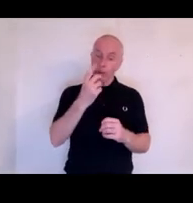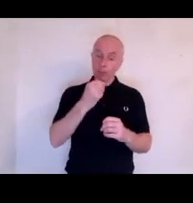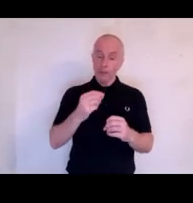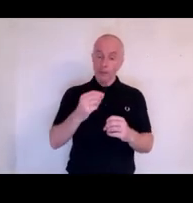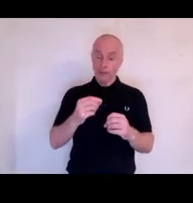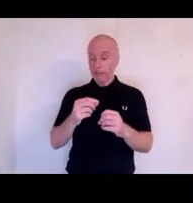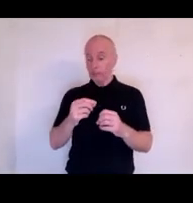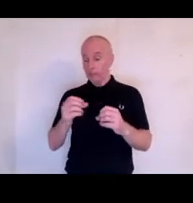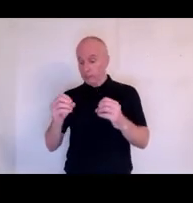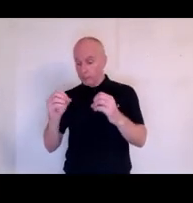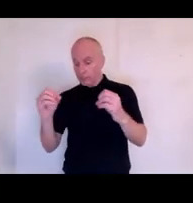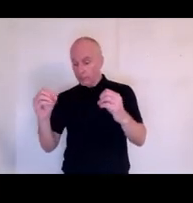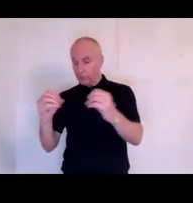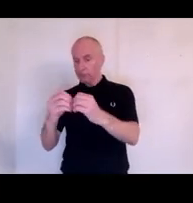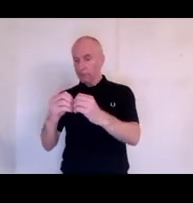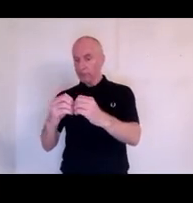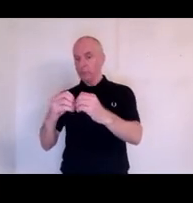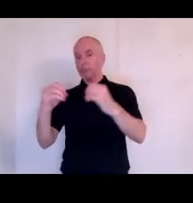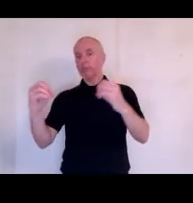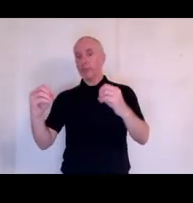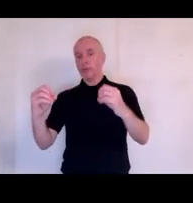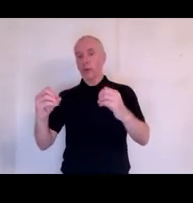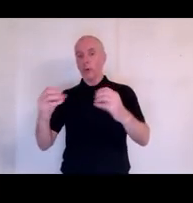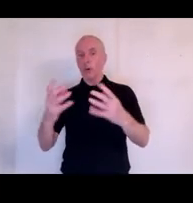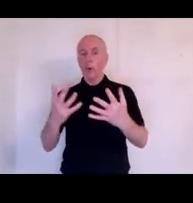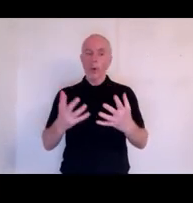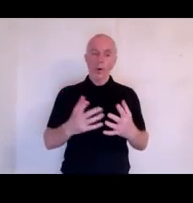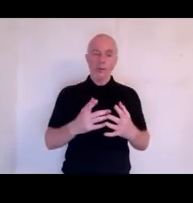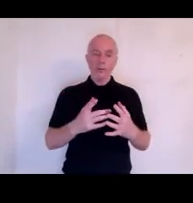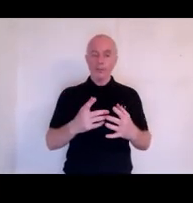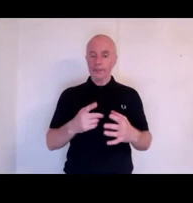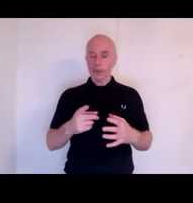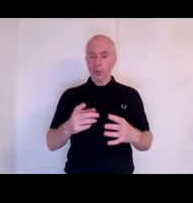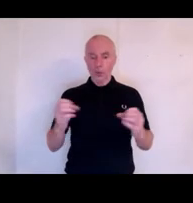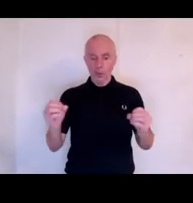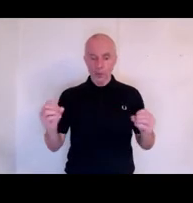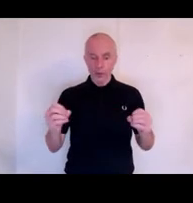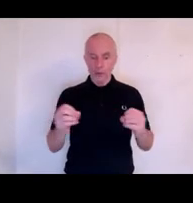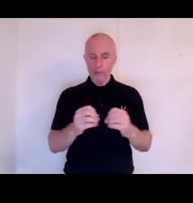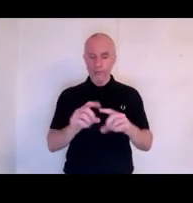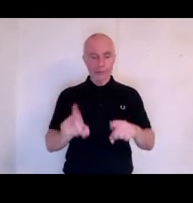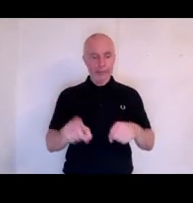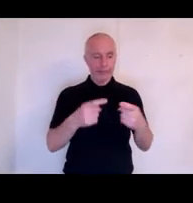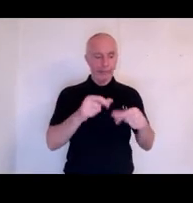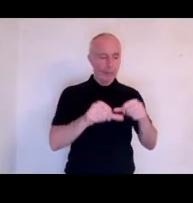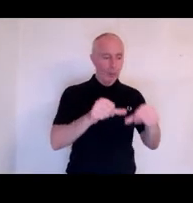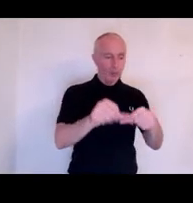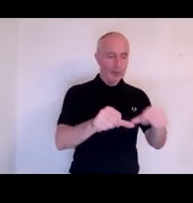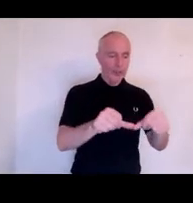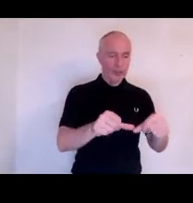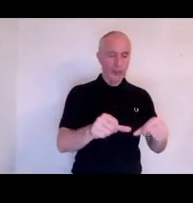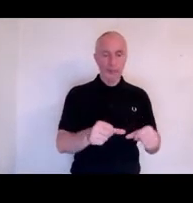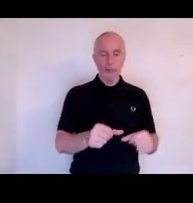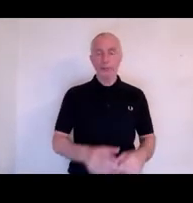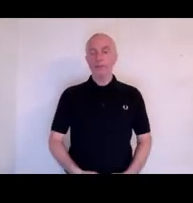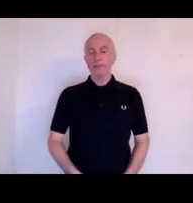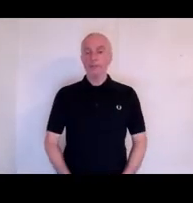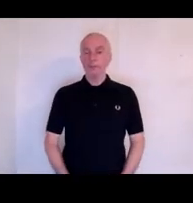or the probability that a neutron is going to be captured in some other process in the meantime.